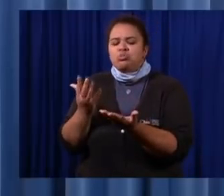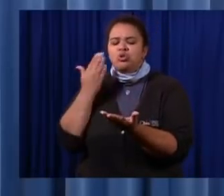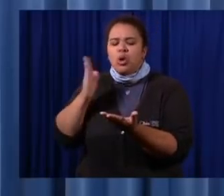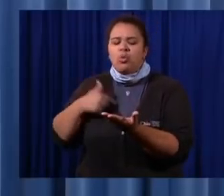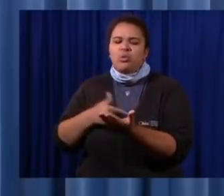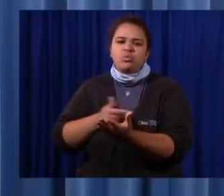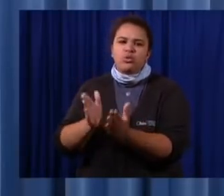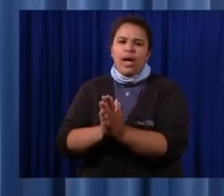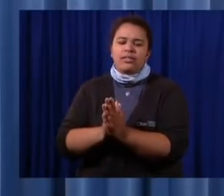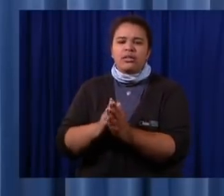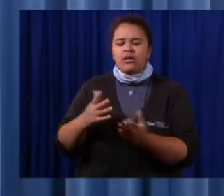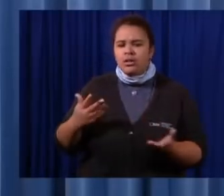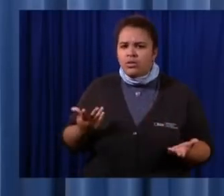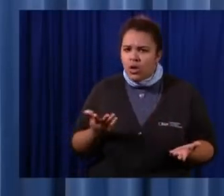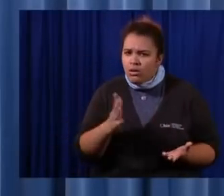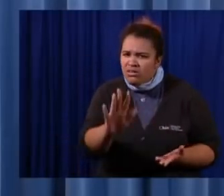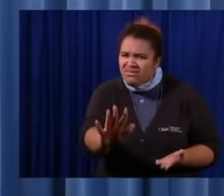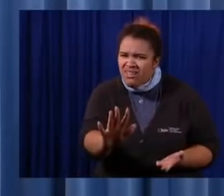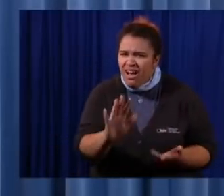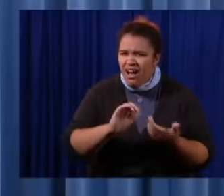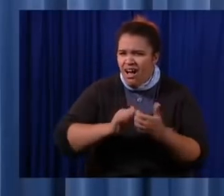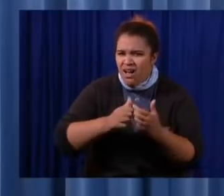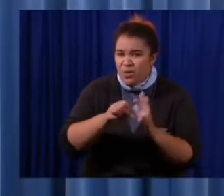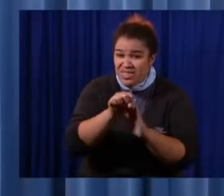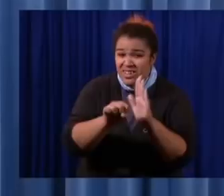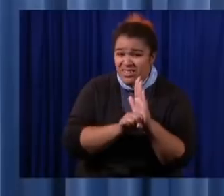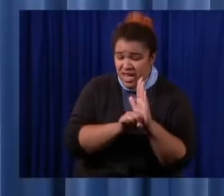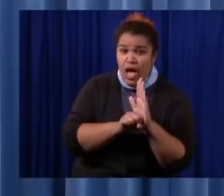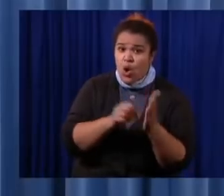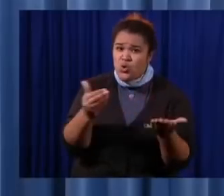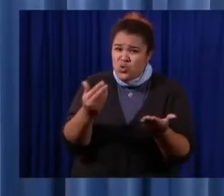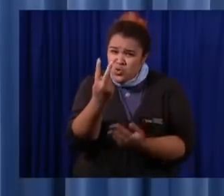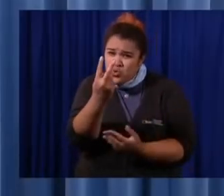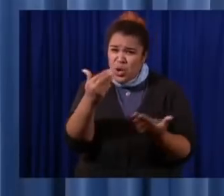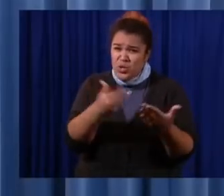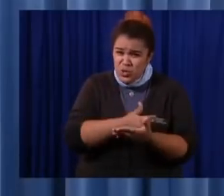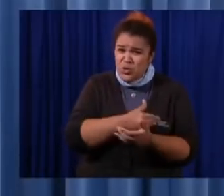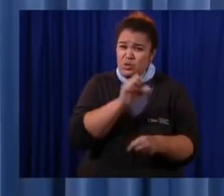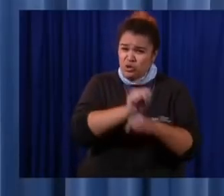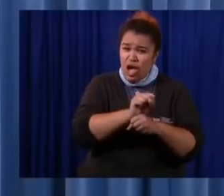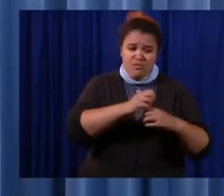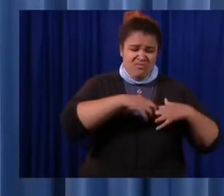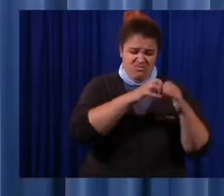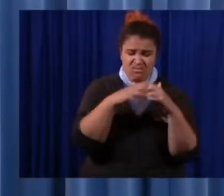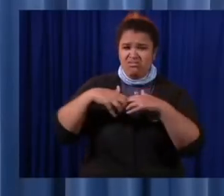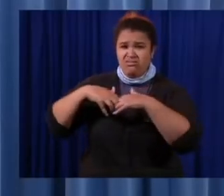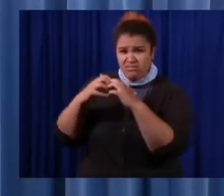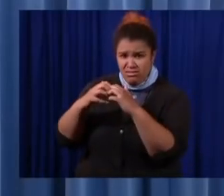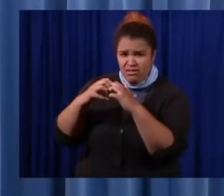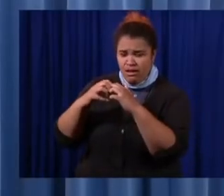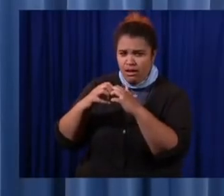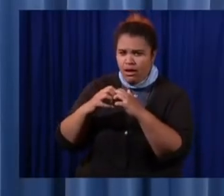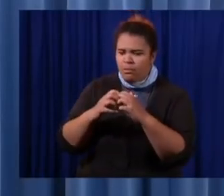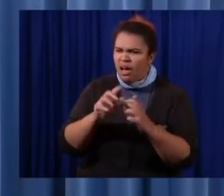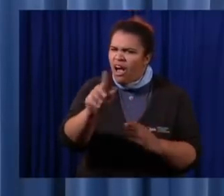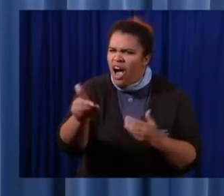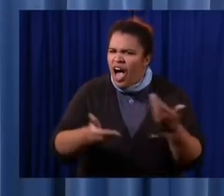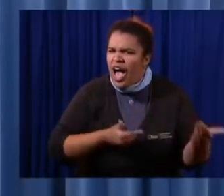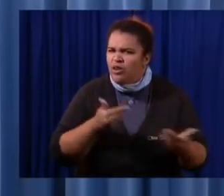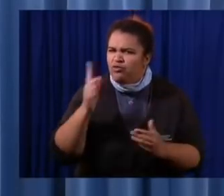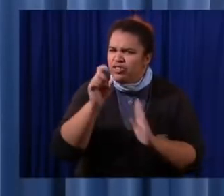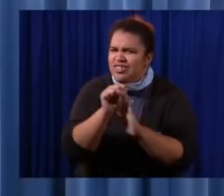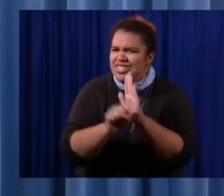how the state created new positions when there's a freeze on state hiring, and at the same time you've cut money for education, clawed